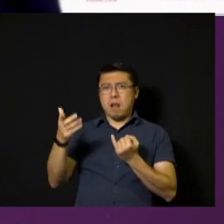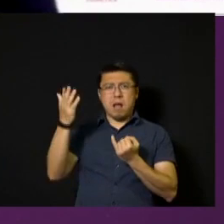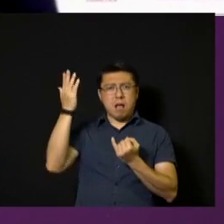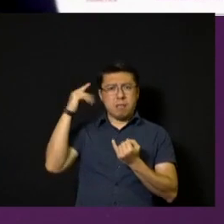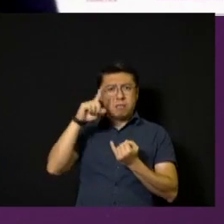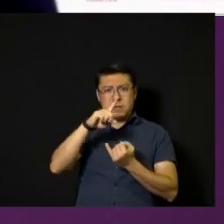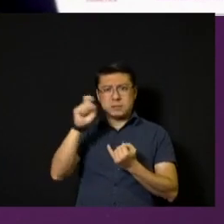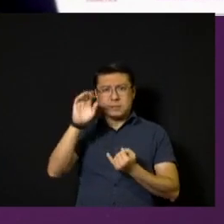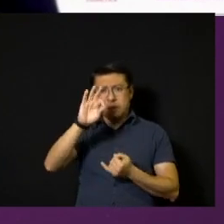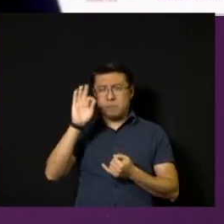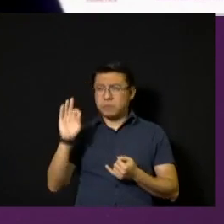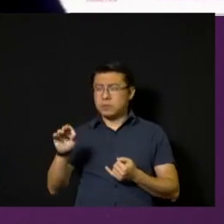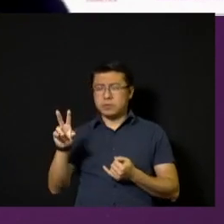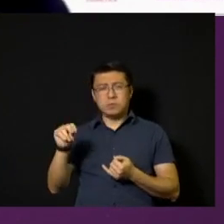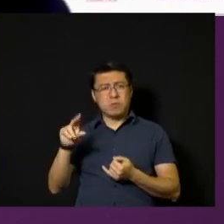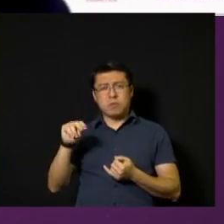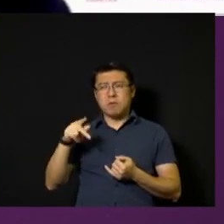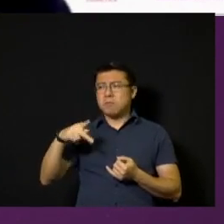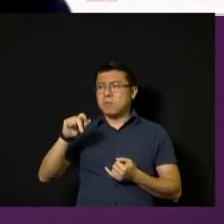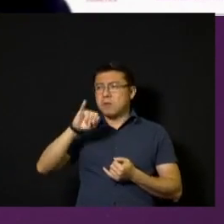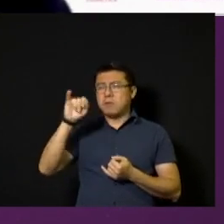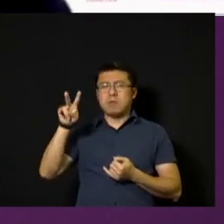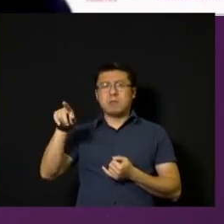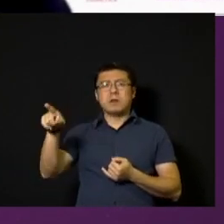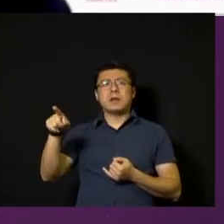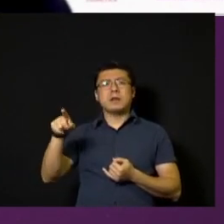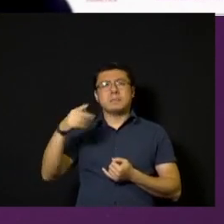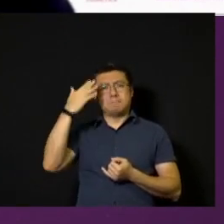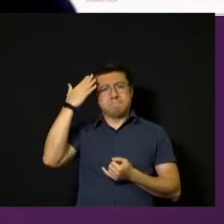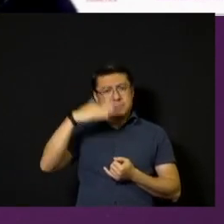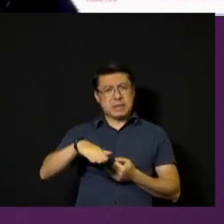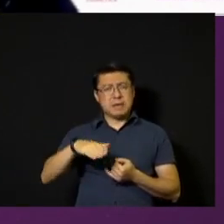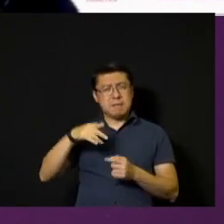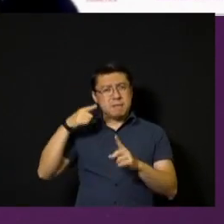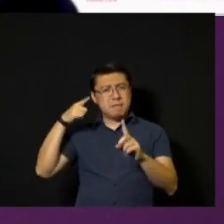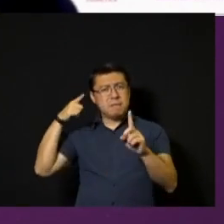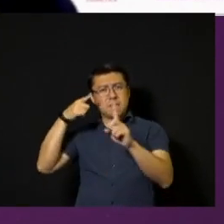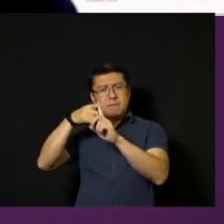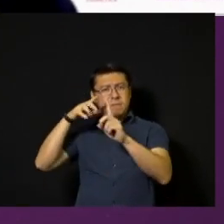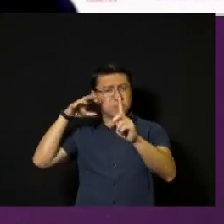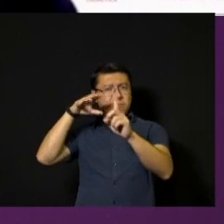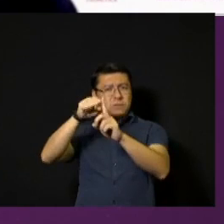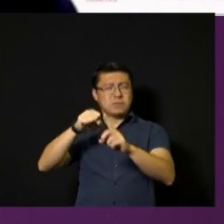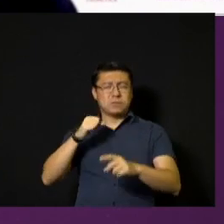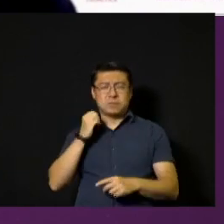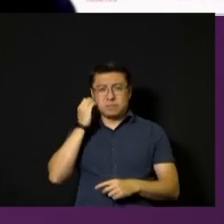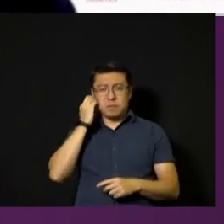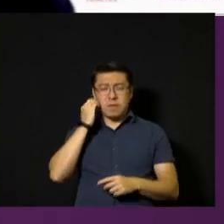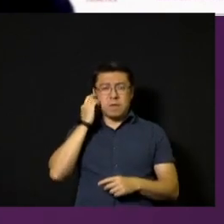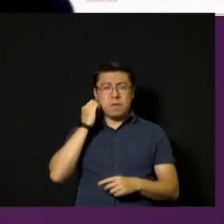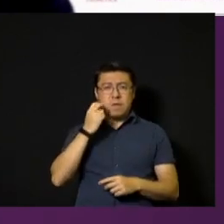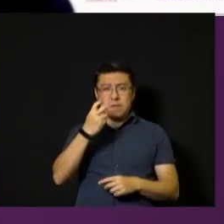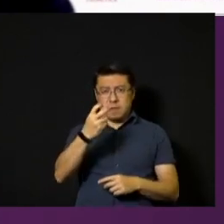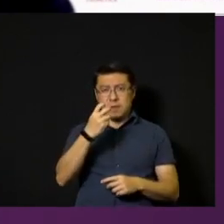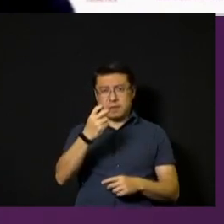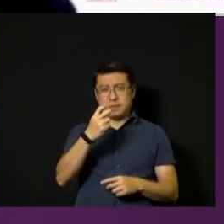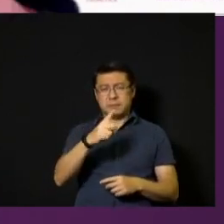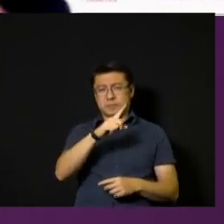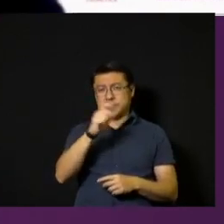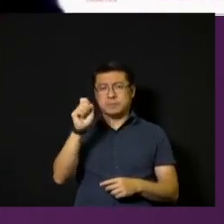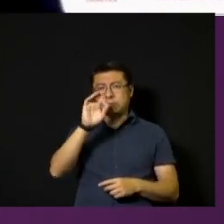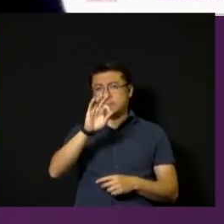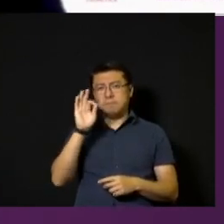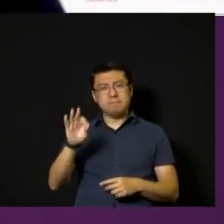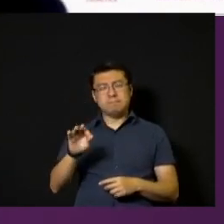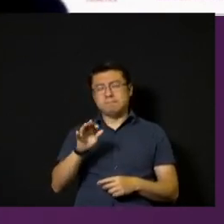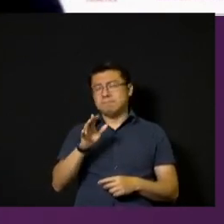example. I knew he was not 100%, but he knew what we wanted. because the show must go on. That's